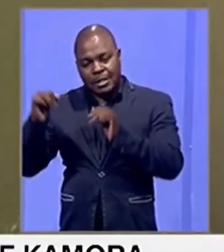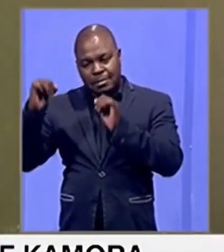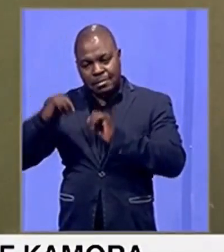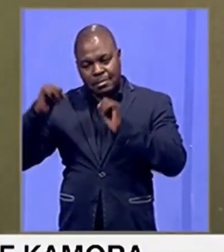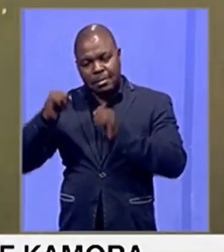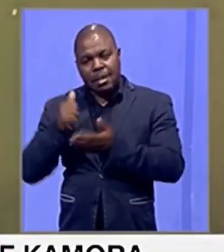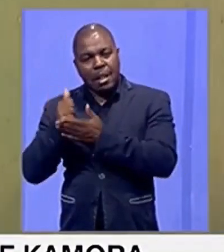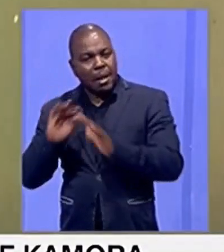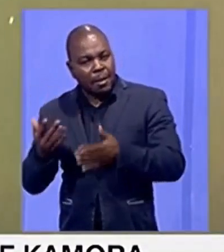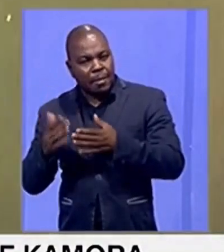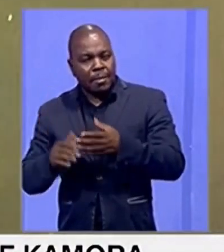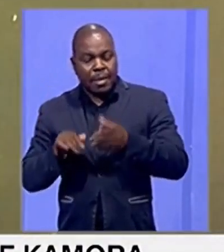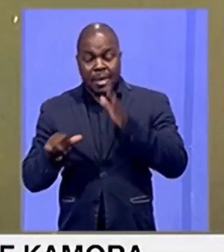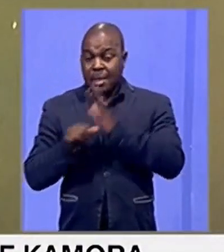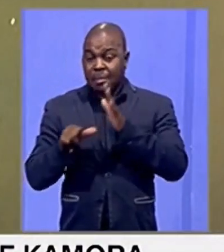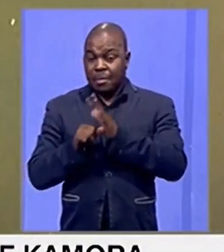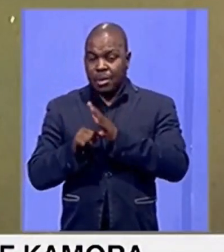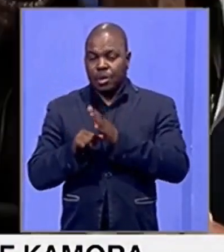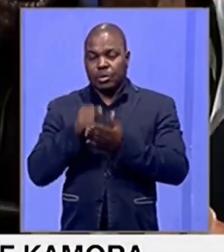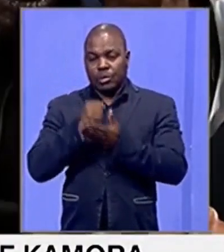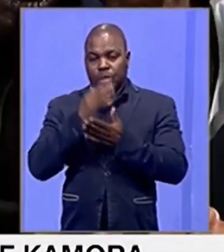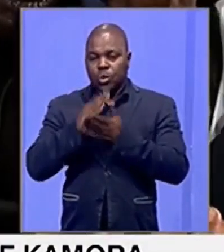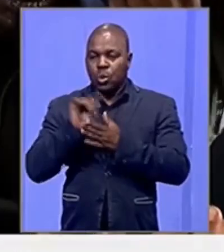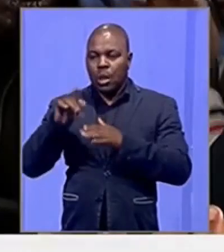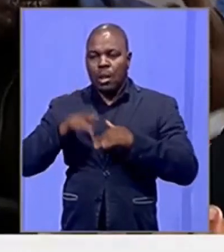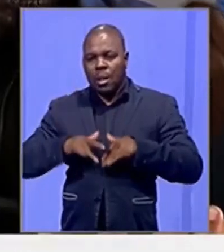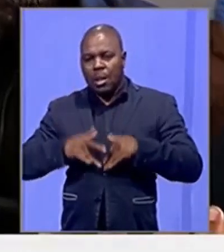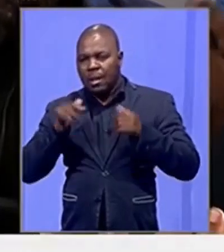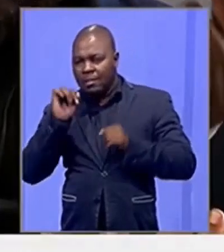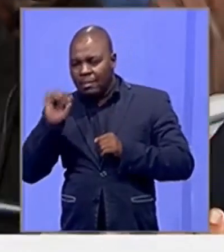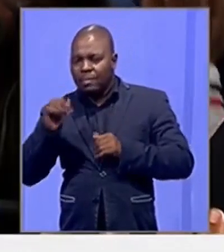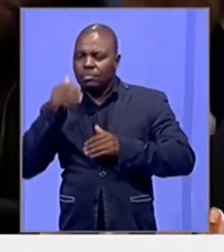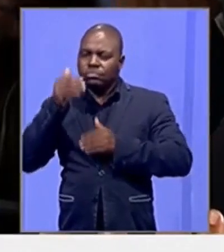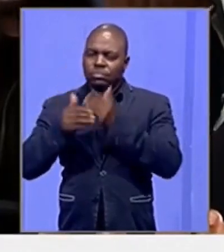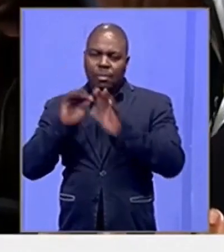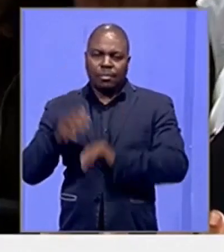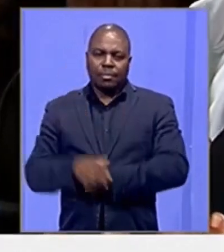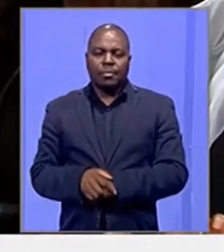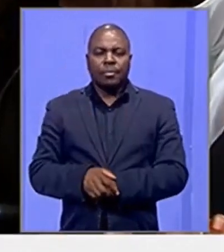most important aspects of their daily lived experiences.